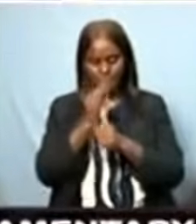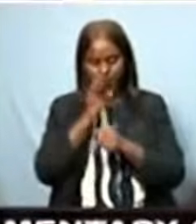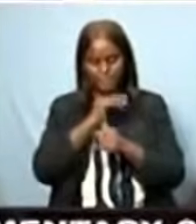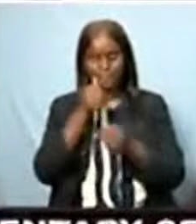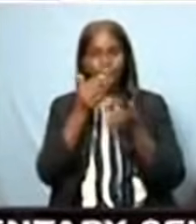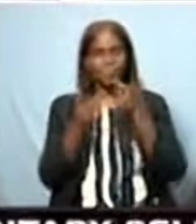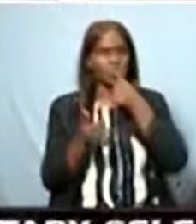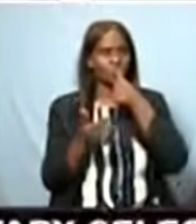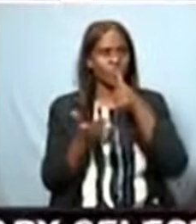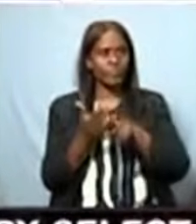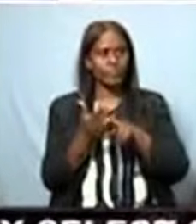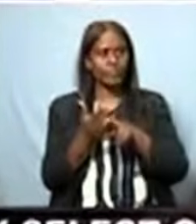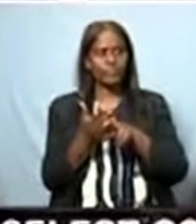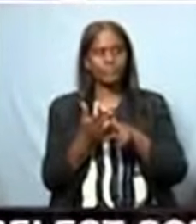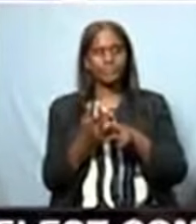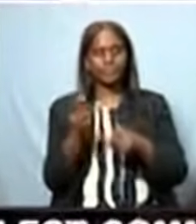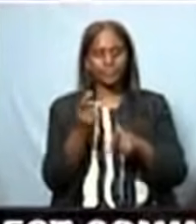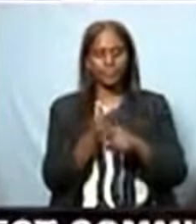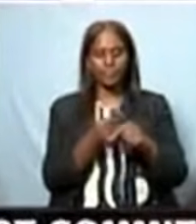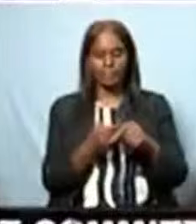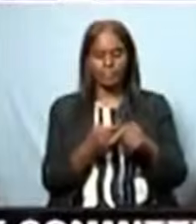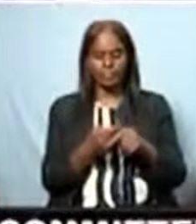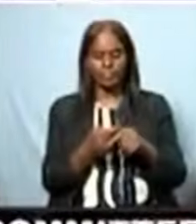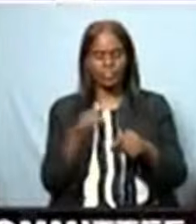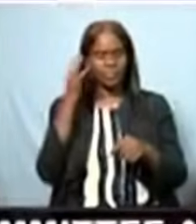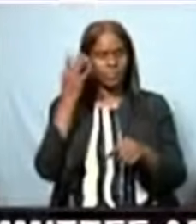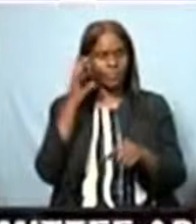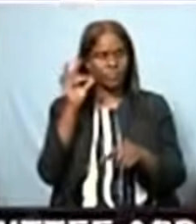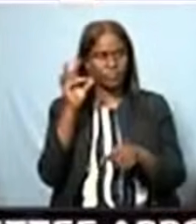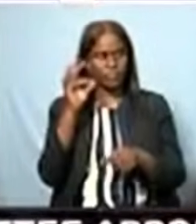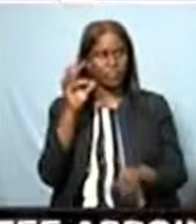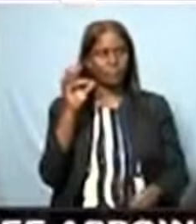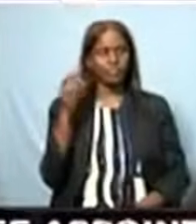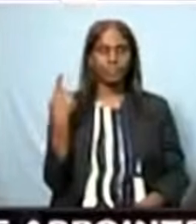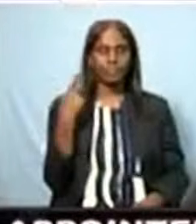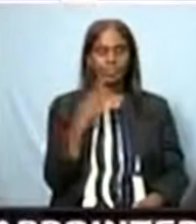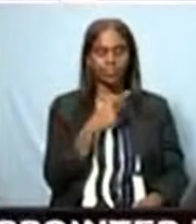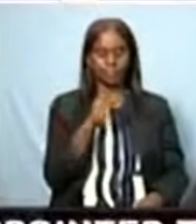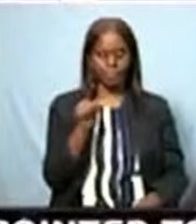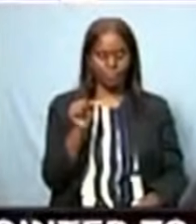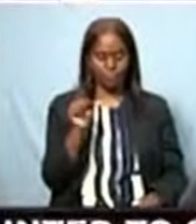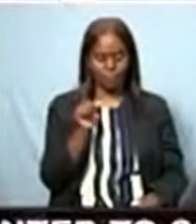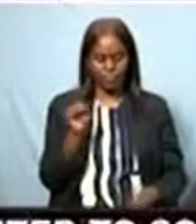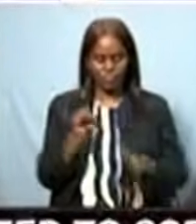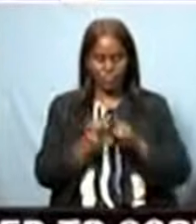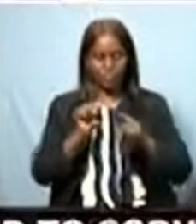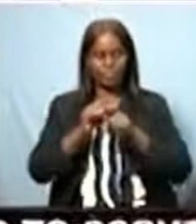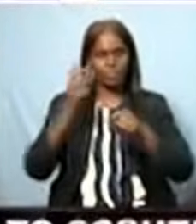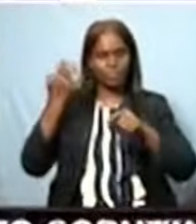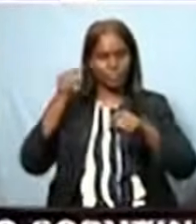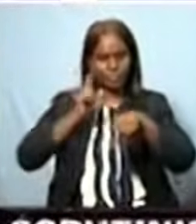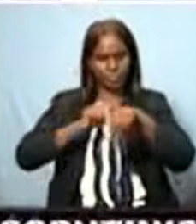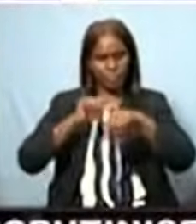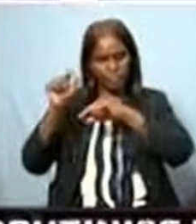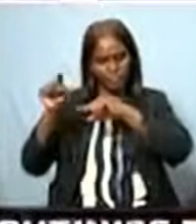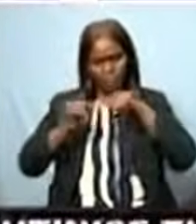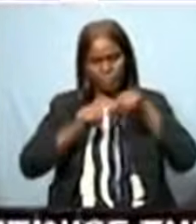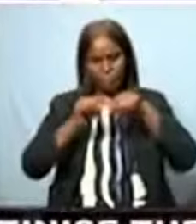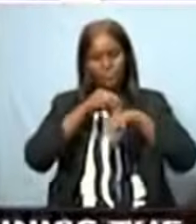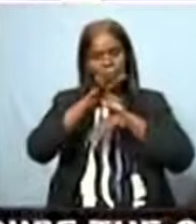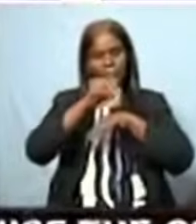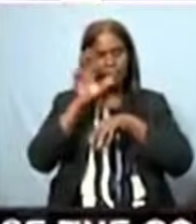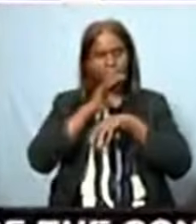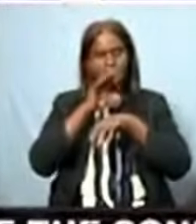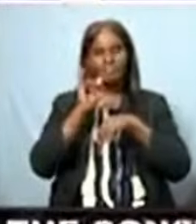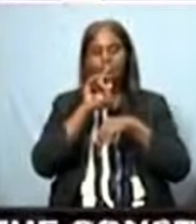letter from the clerk of National Assembly, and having been guided last time we came